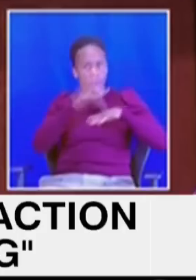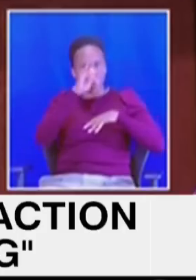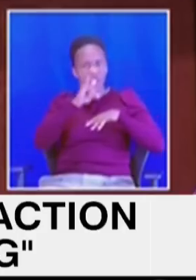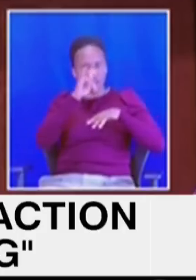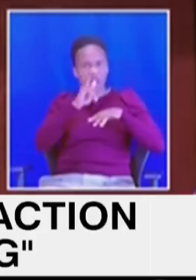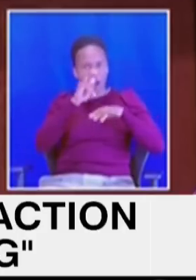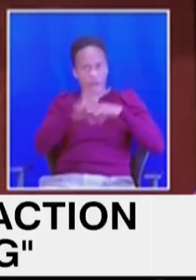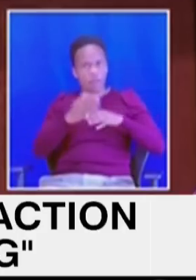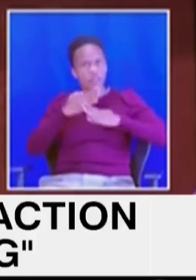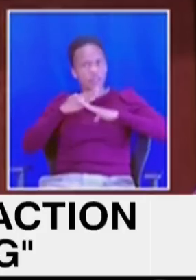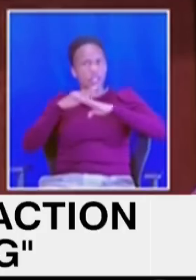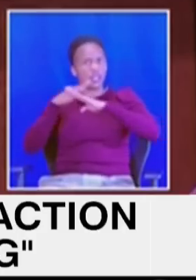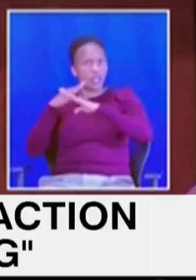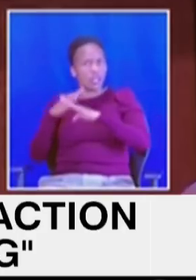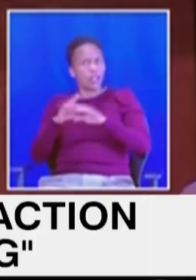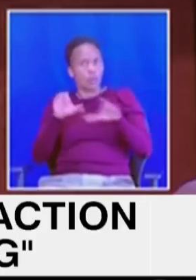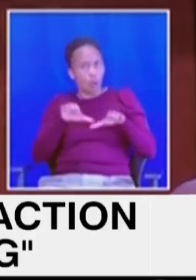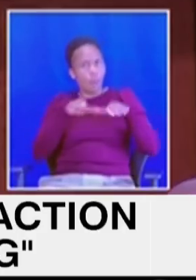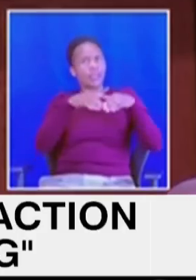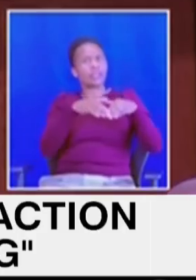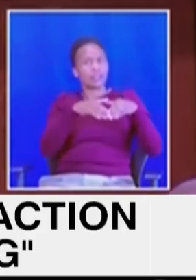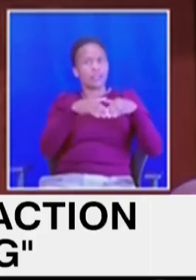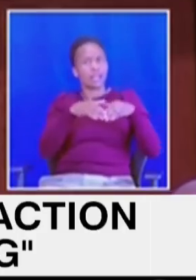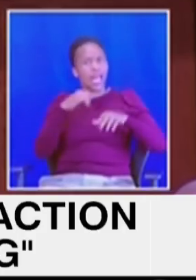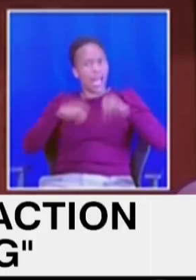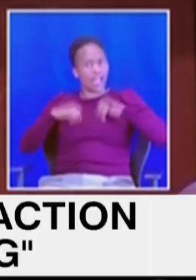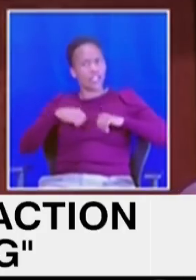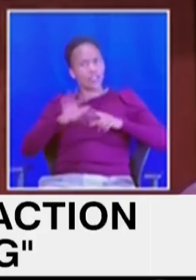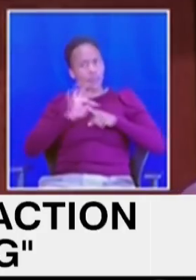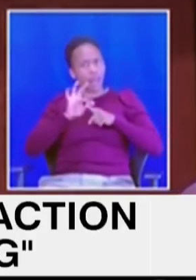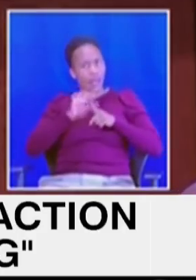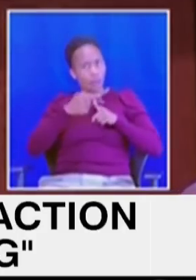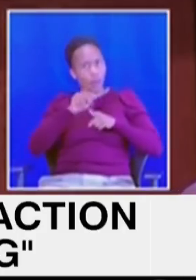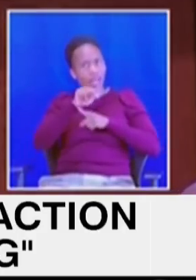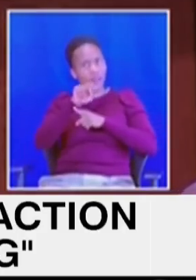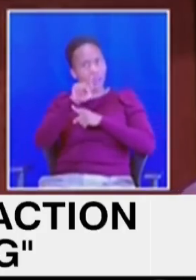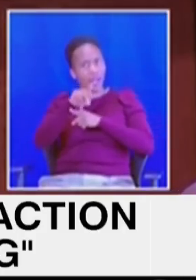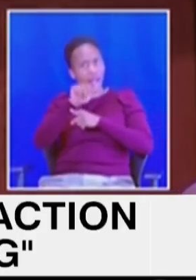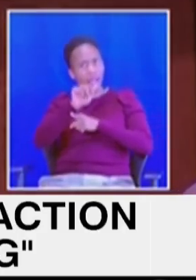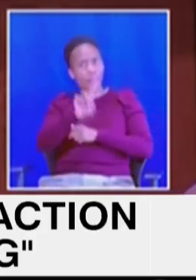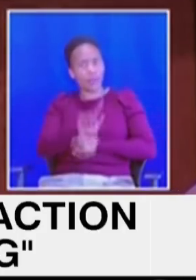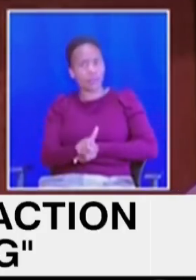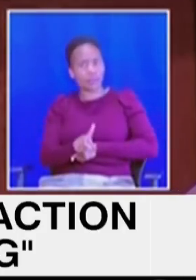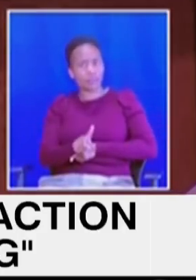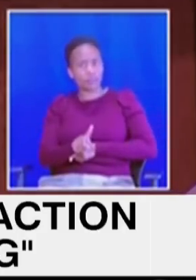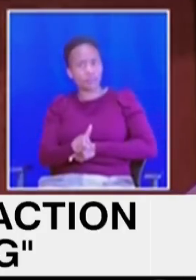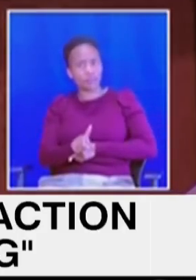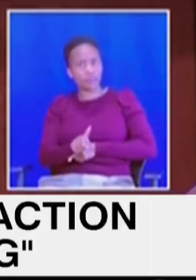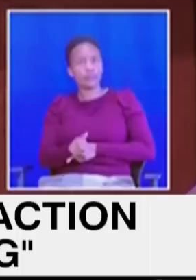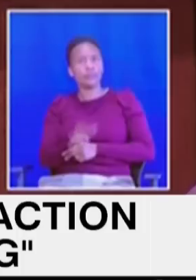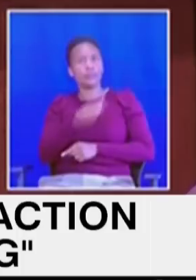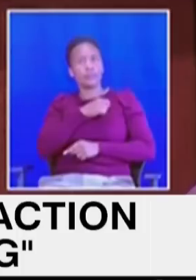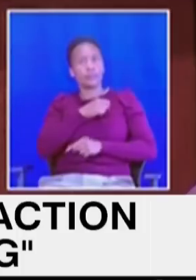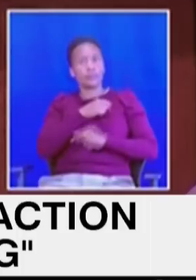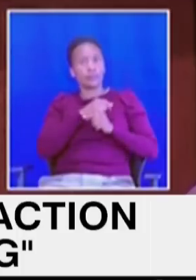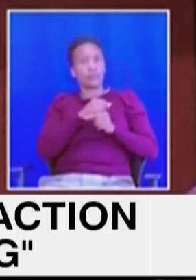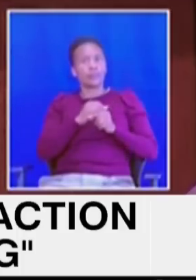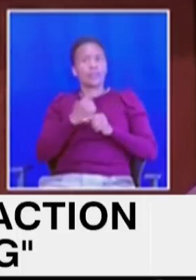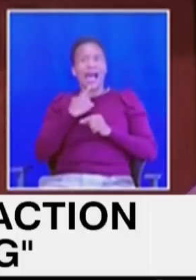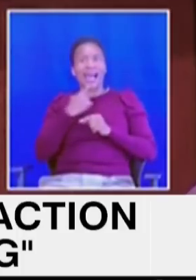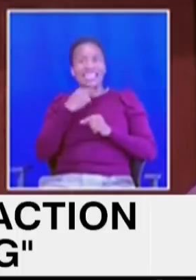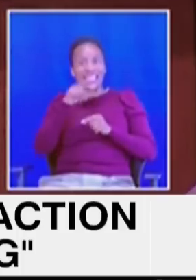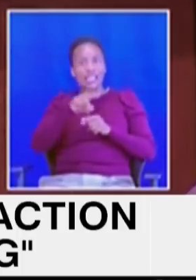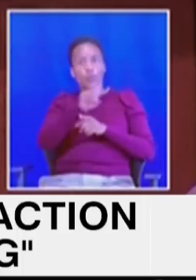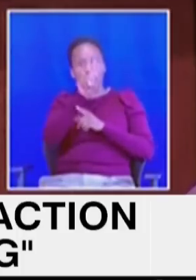be enforcing the action plan of the NPA. But, Deputy President, while you can't answer these questions, it's up